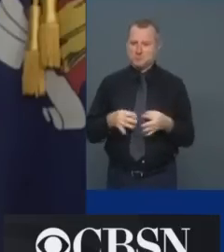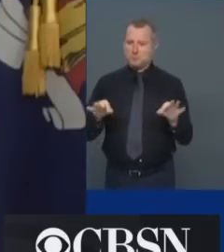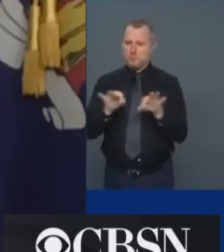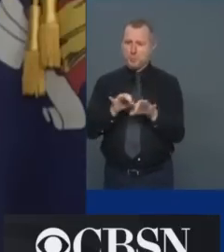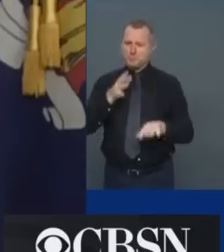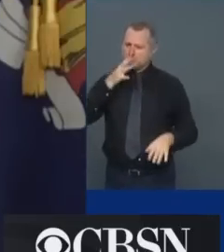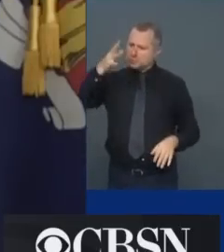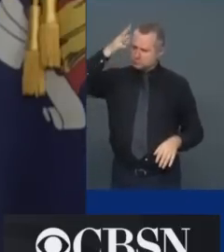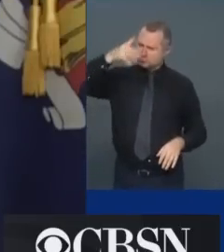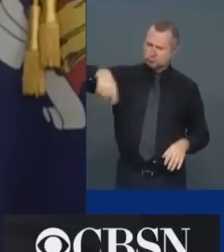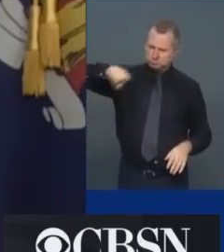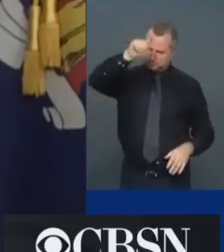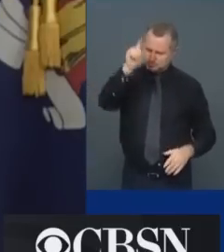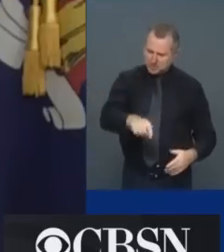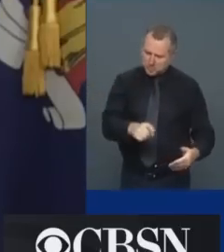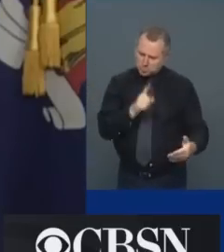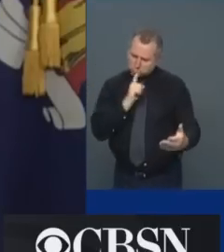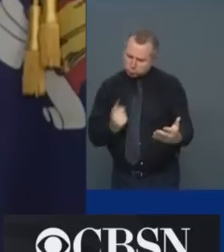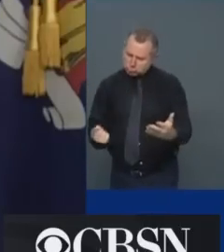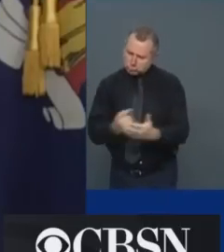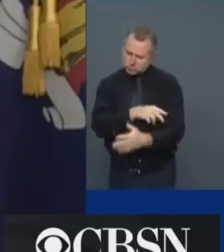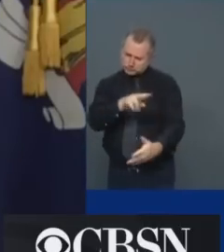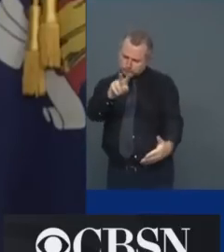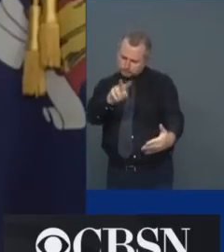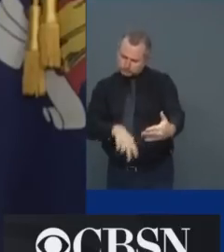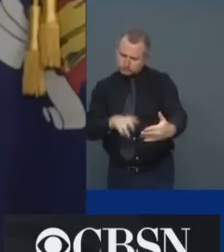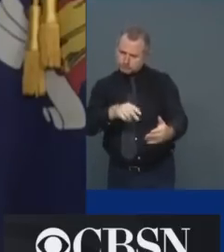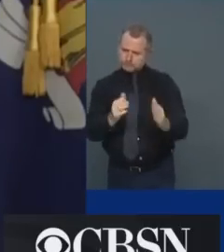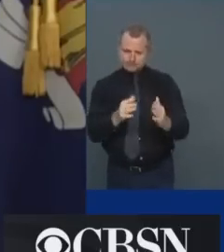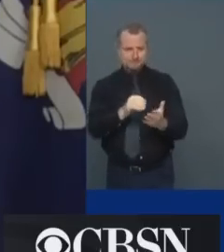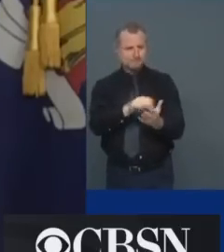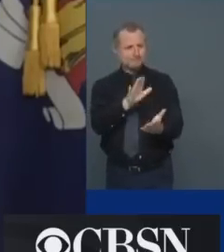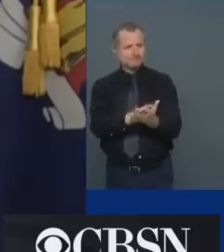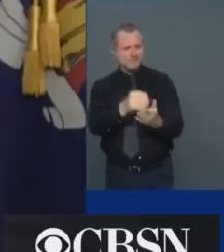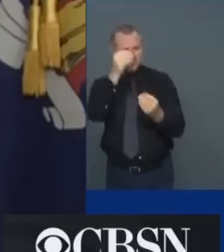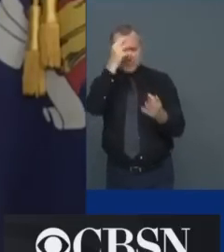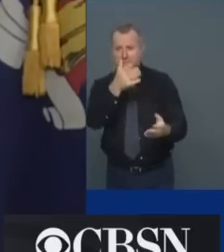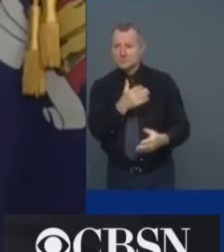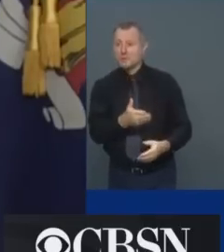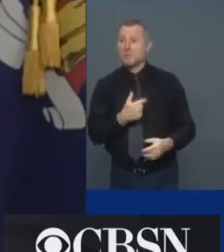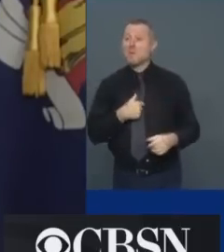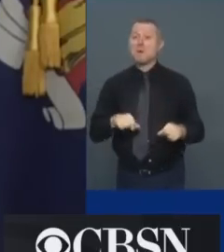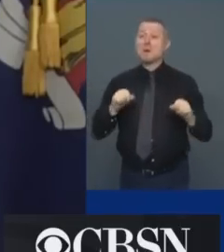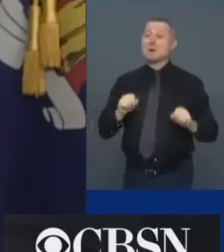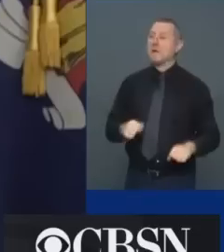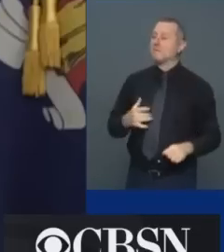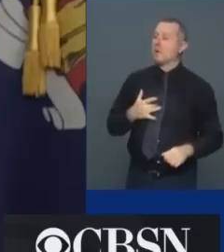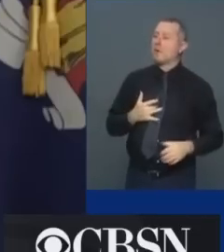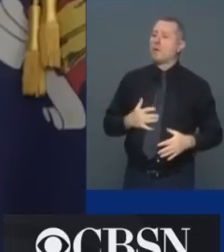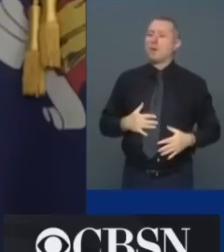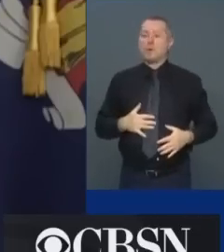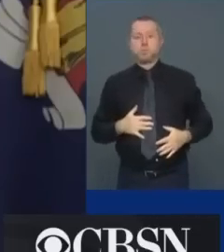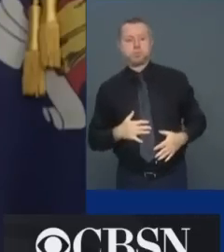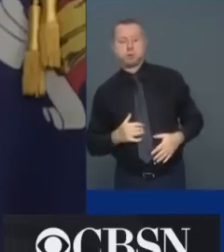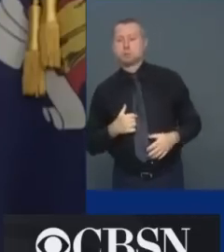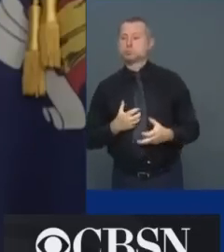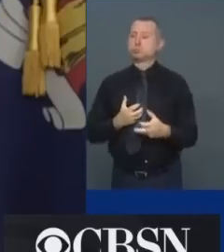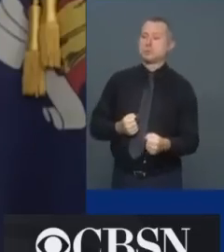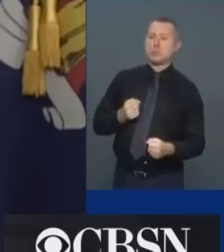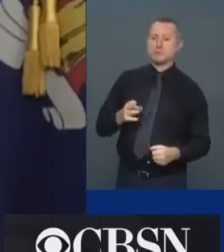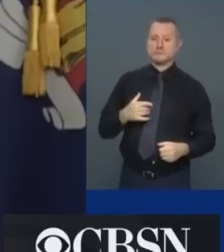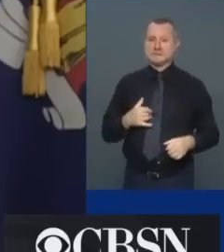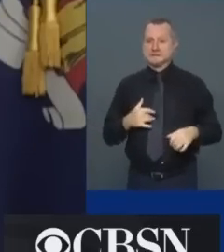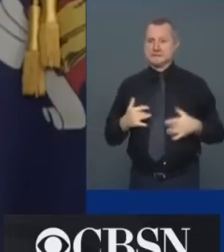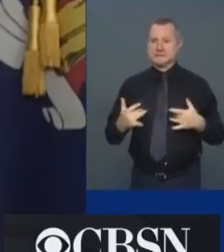schools. And it can give them a sense of security, or it can give them a reason for concern, where